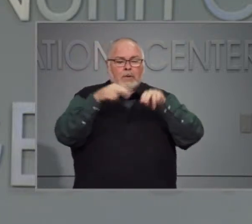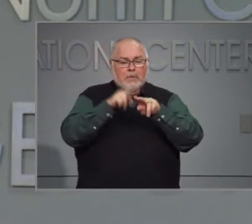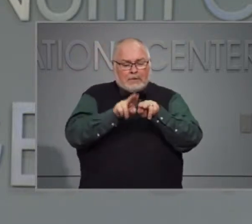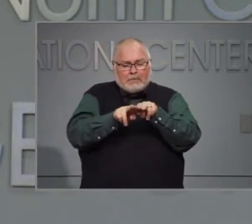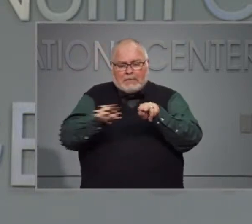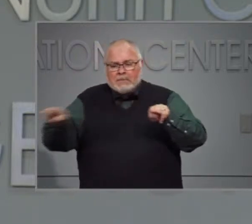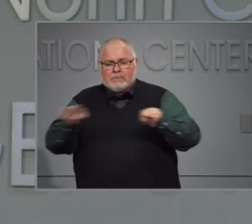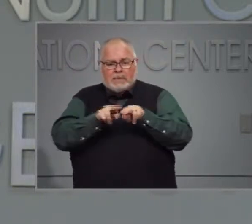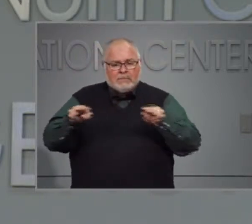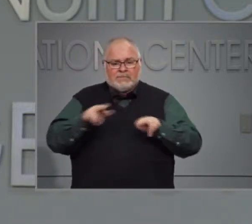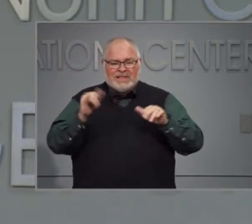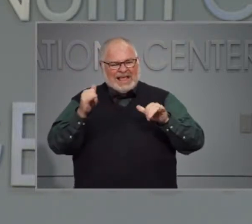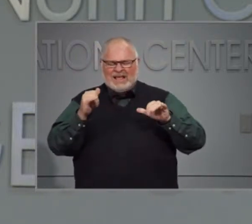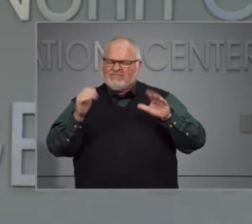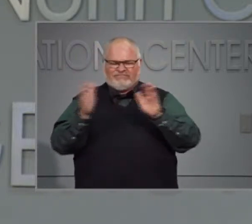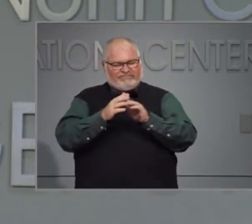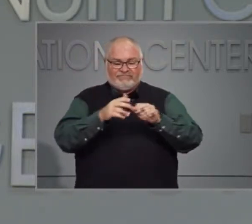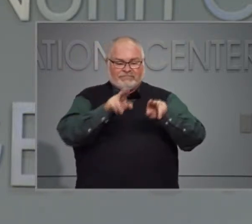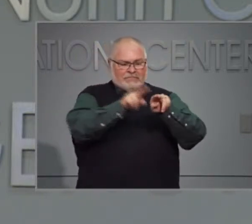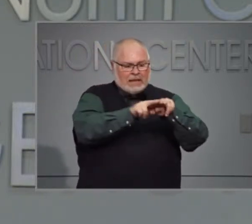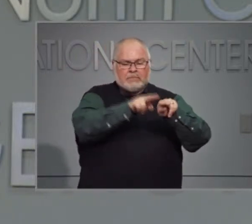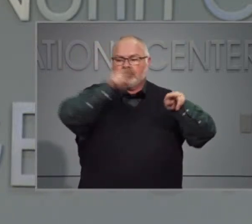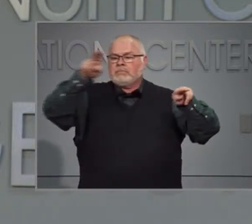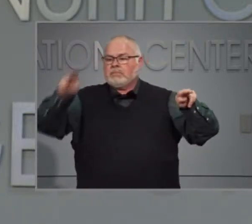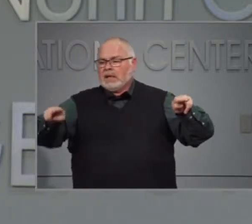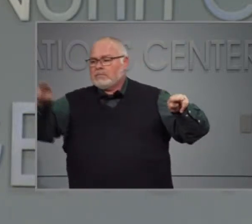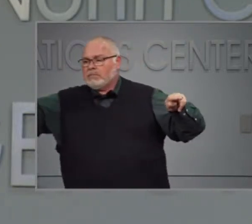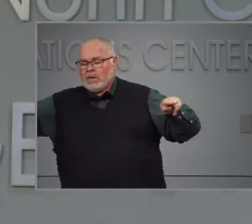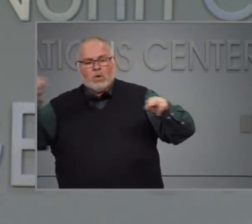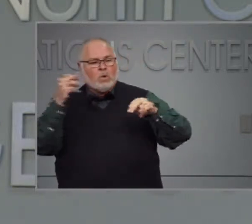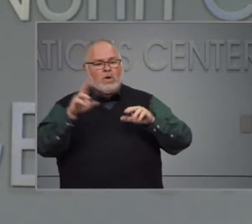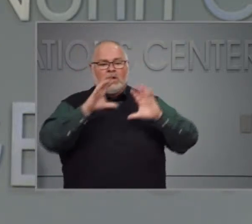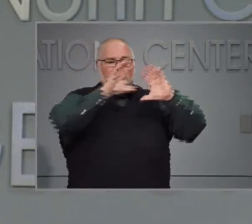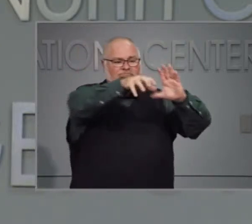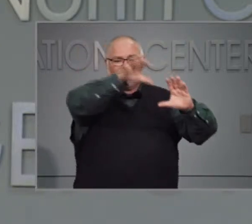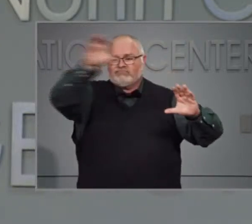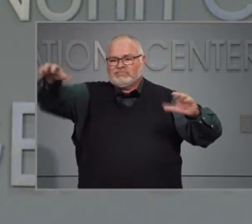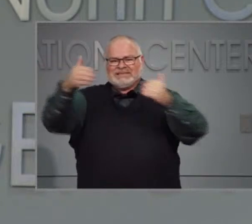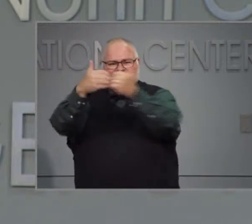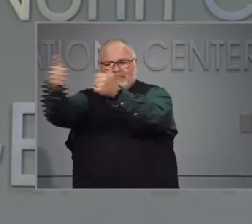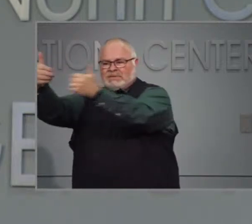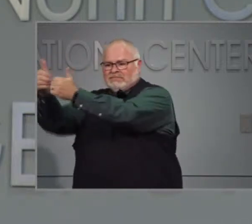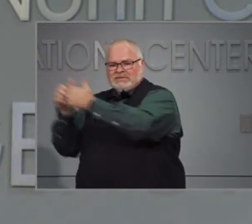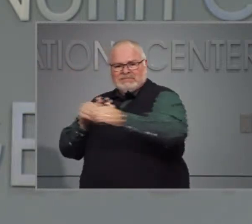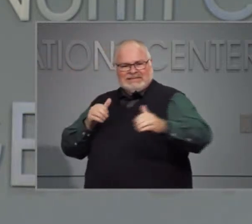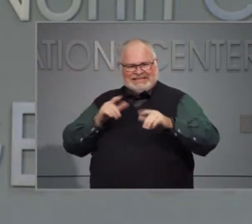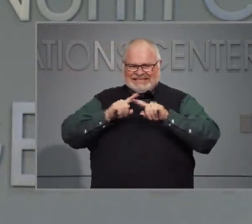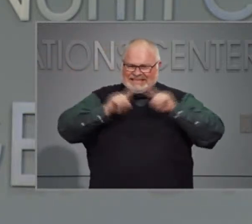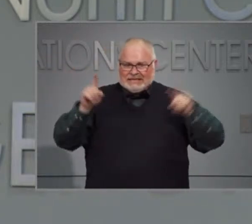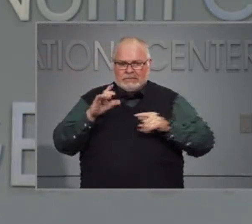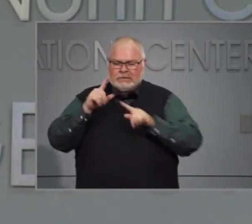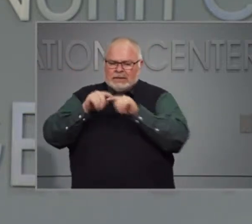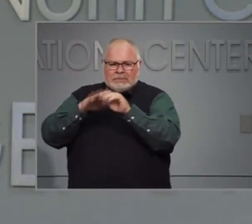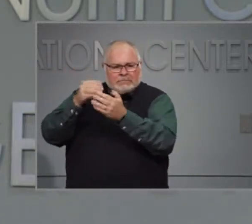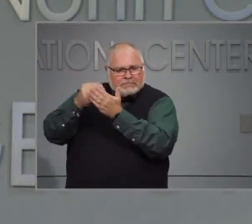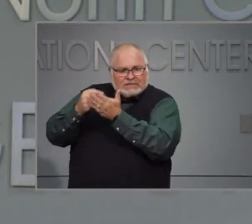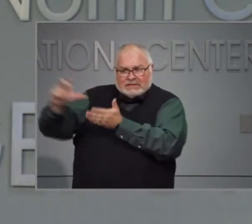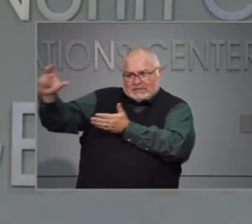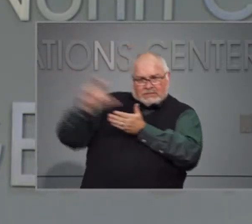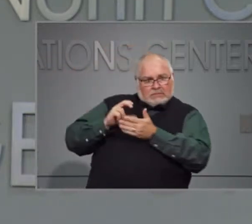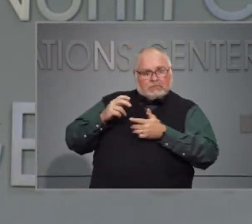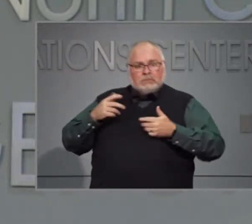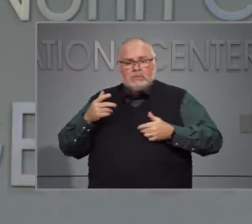expedite reimbursement to providers, as of today, we are implementing the State-Centric Non-Congregate Sheltering